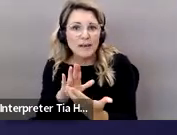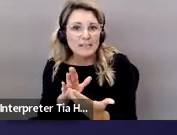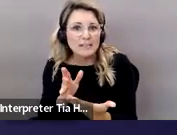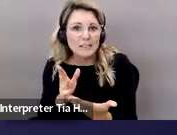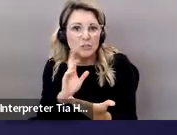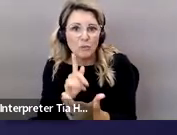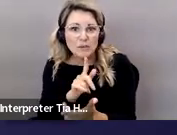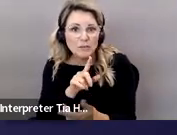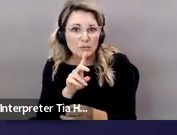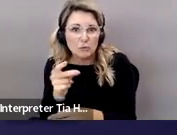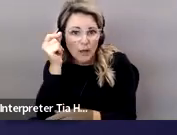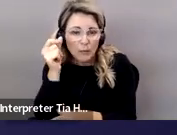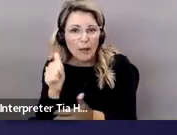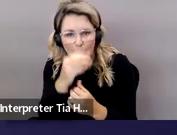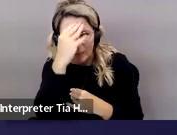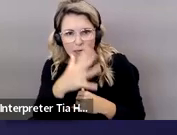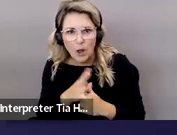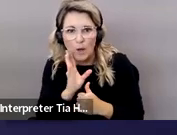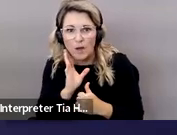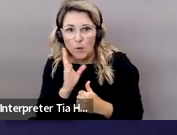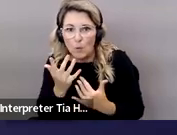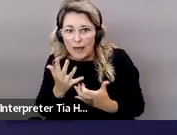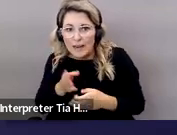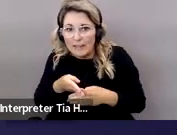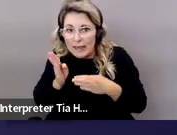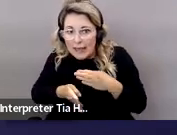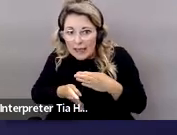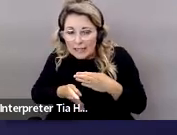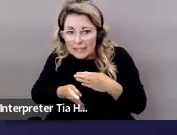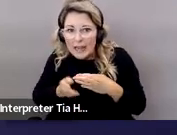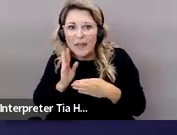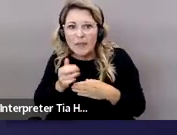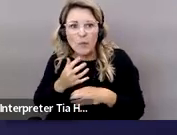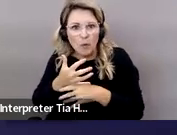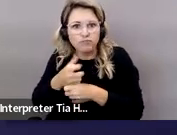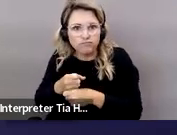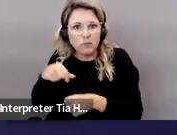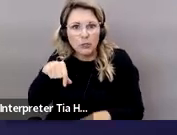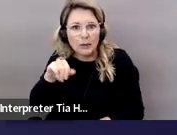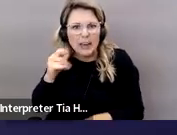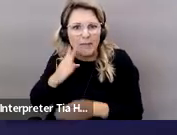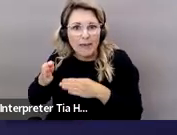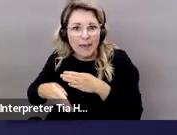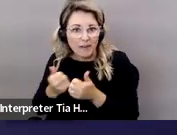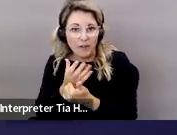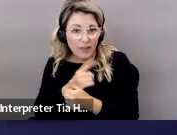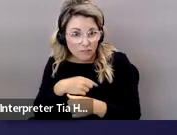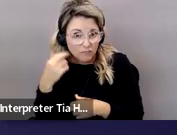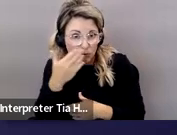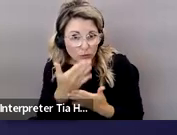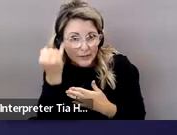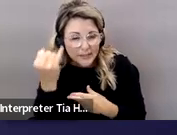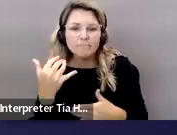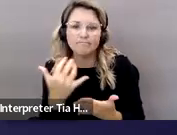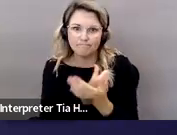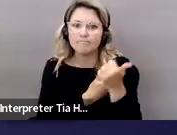end and have a Q&A session when we're finished. Is that reasonable? Excellent. Sounds good. Excellent. Okay,